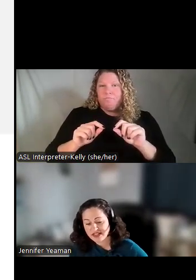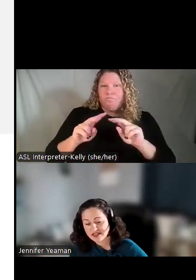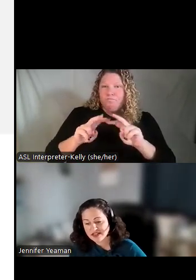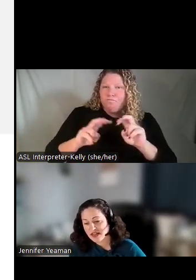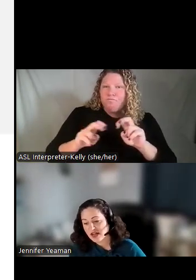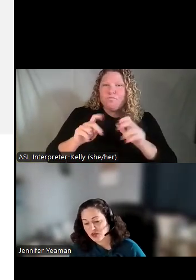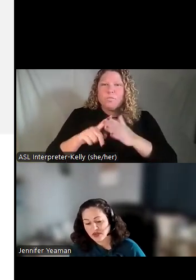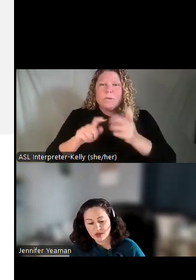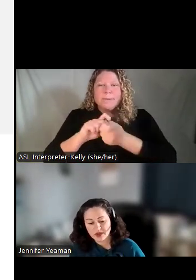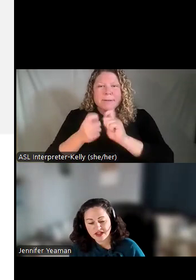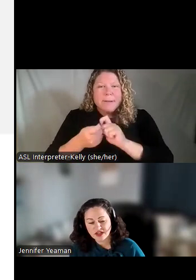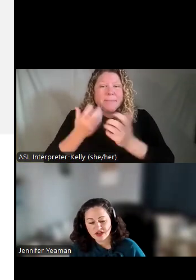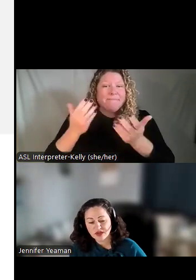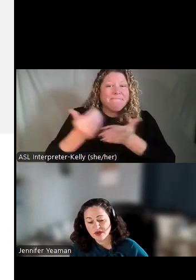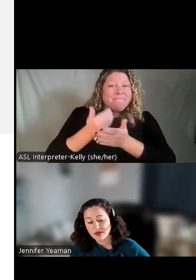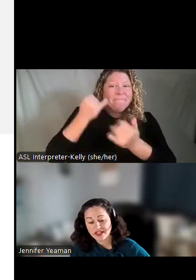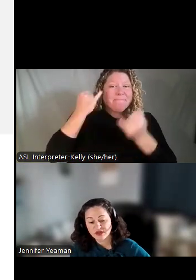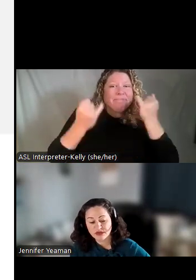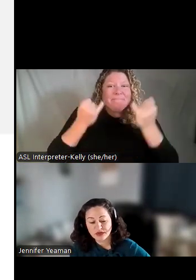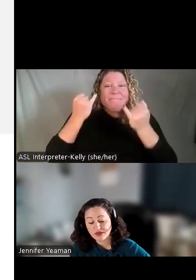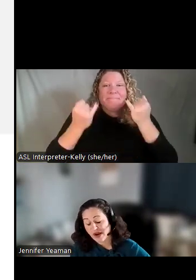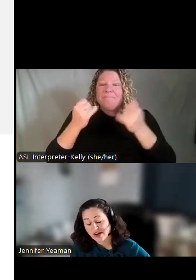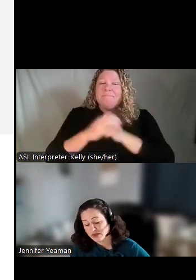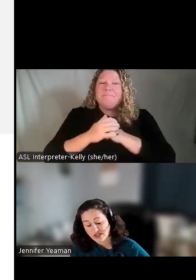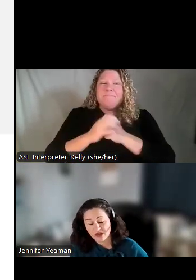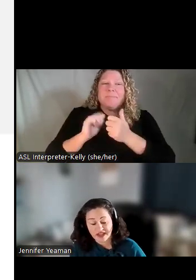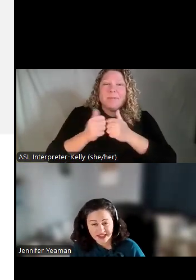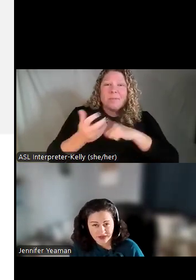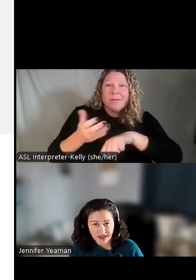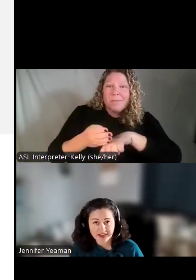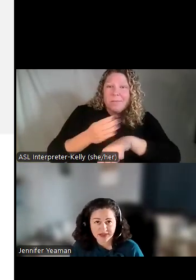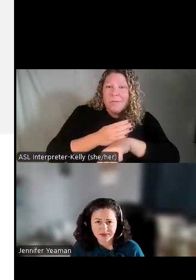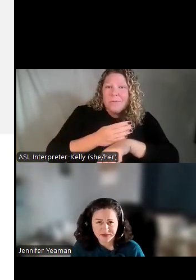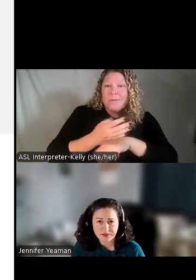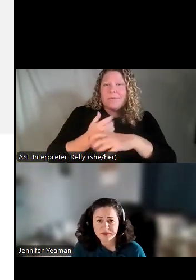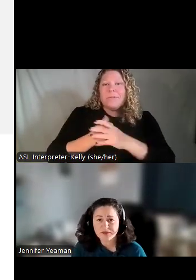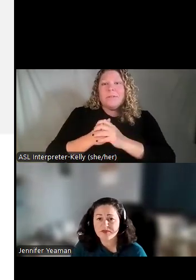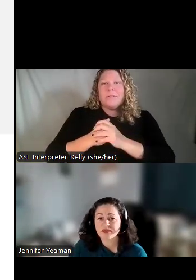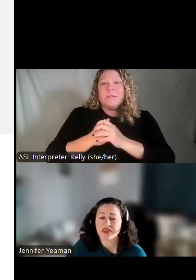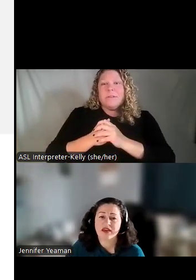some ideas on what you would like to do, what you would like to improve, or how to resolve any defects.